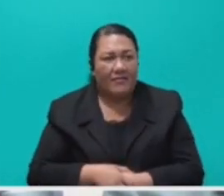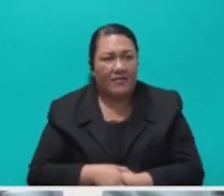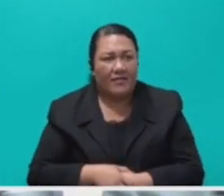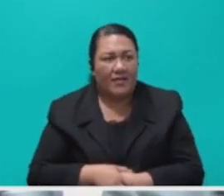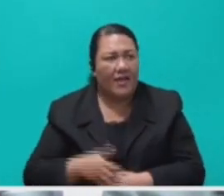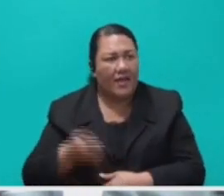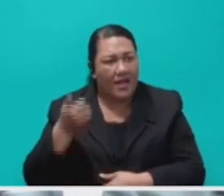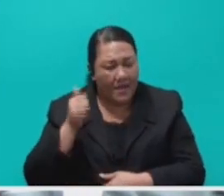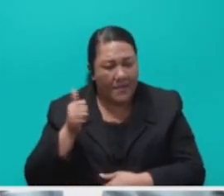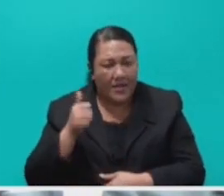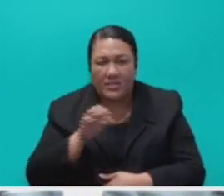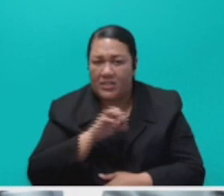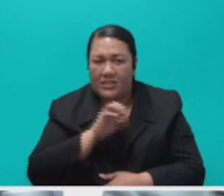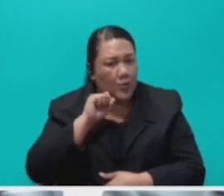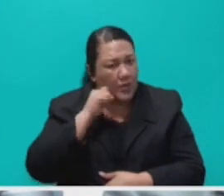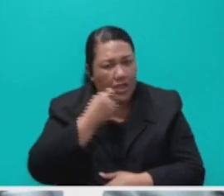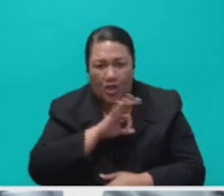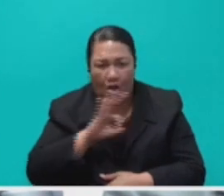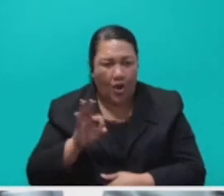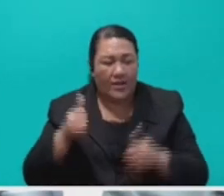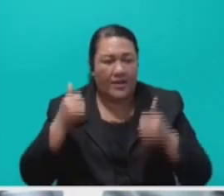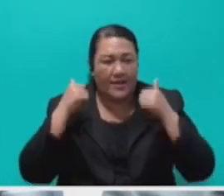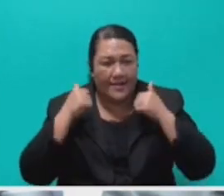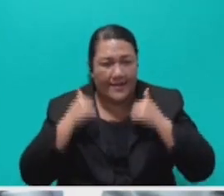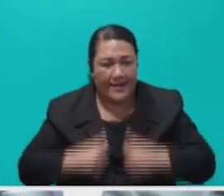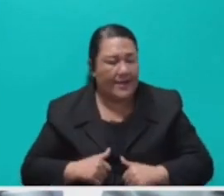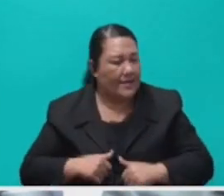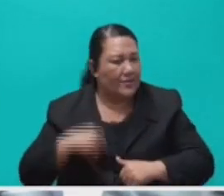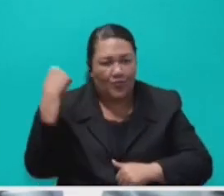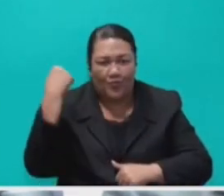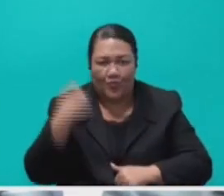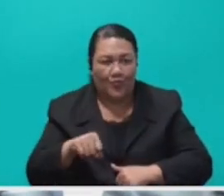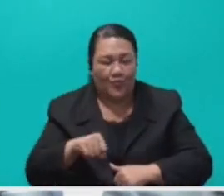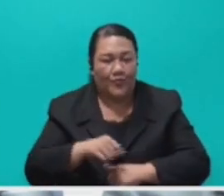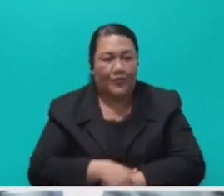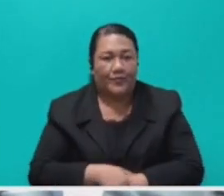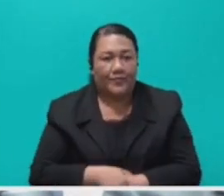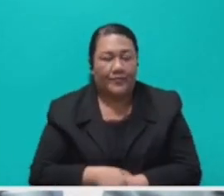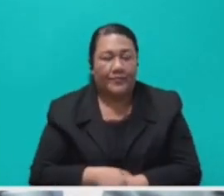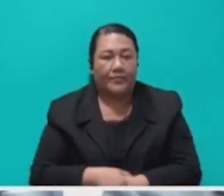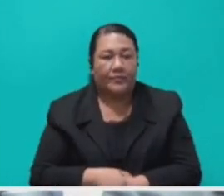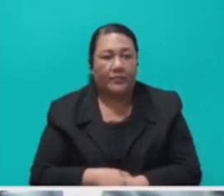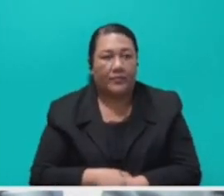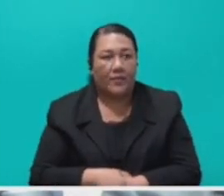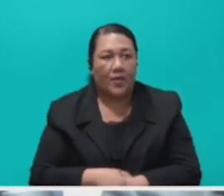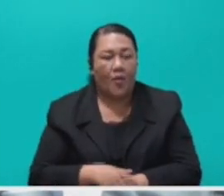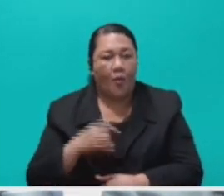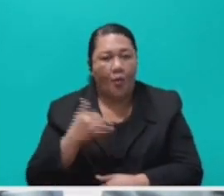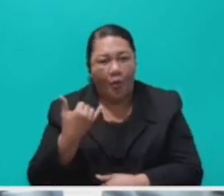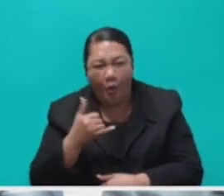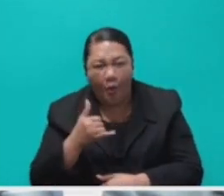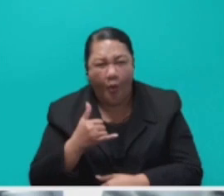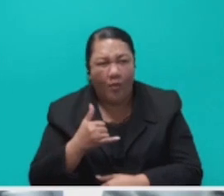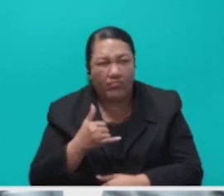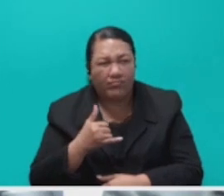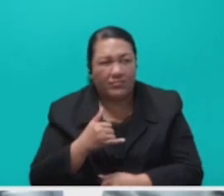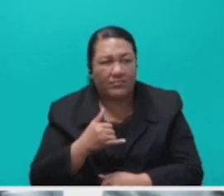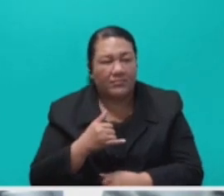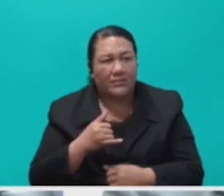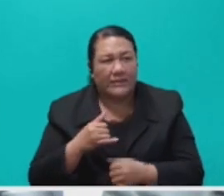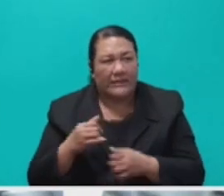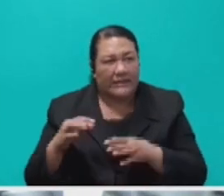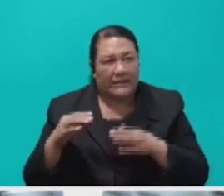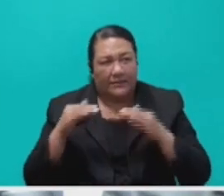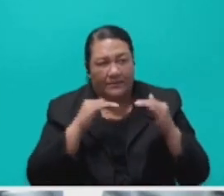Apologies will not heal or reconcile. And a living example is our Honorable